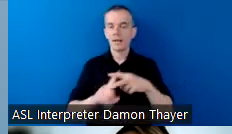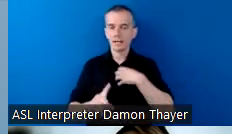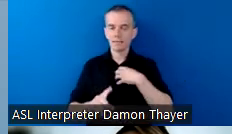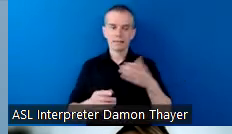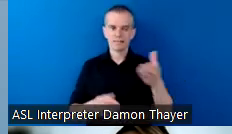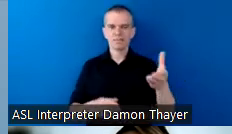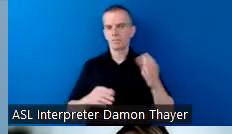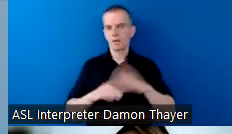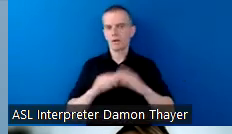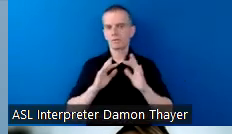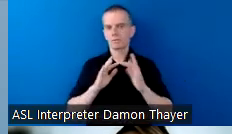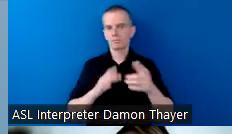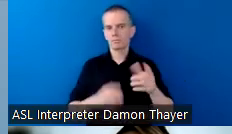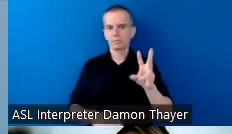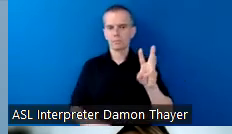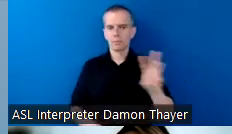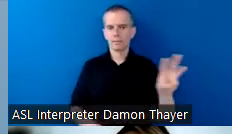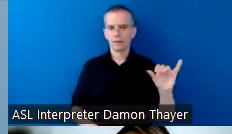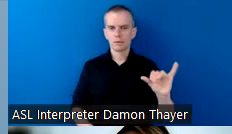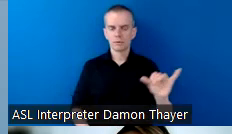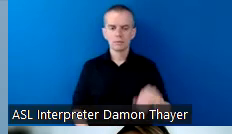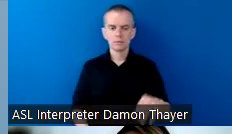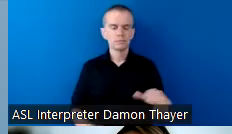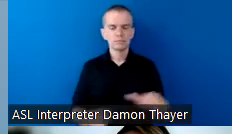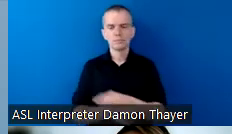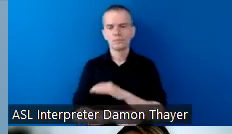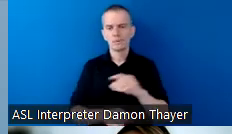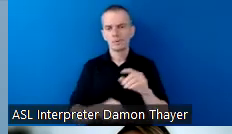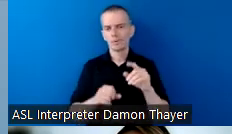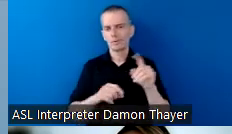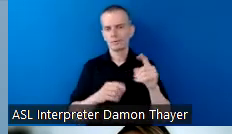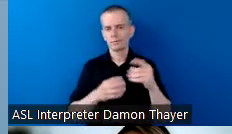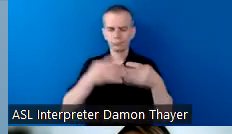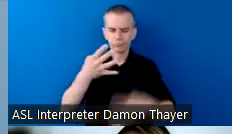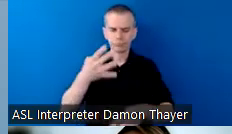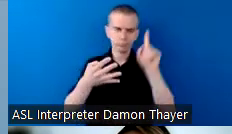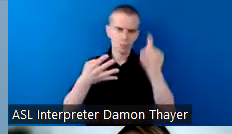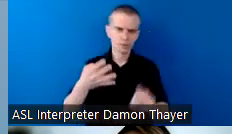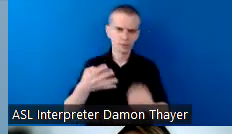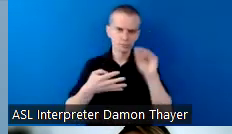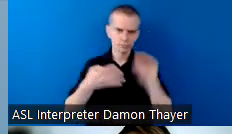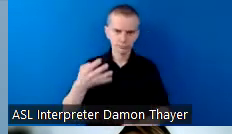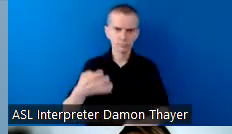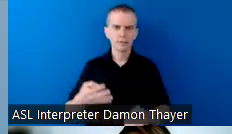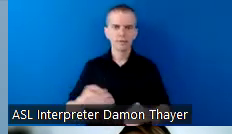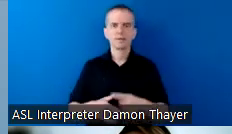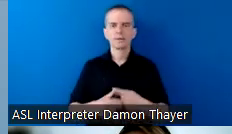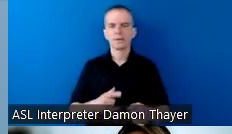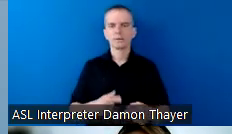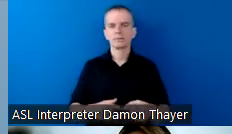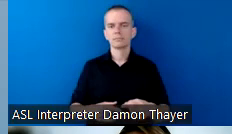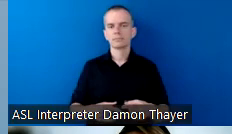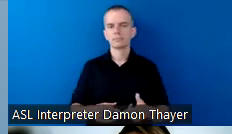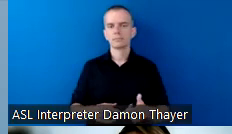full questionnaire to be filled out by a complainant. We'll review those and they get assigned to an investigator. And